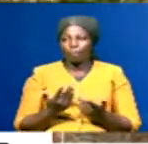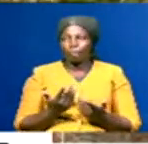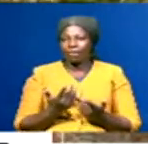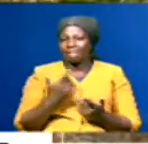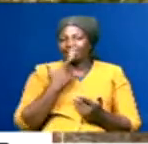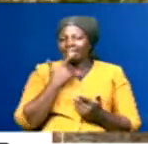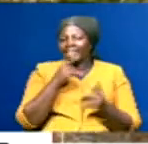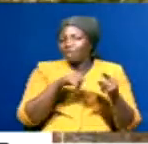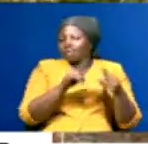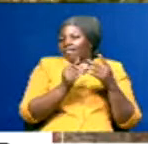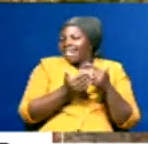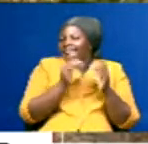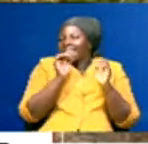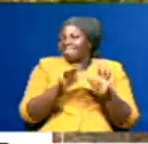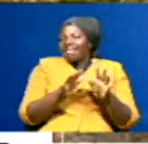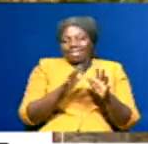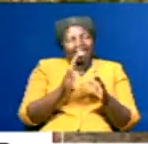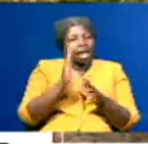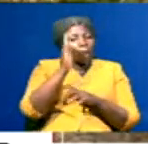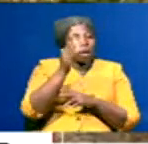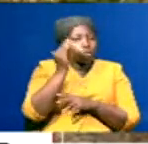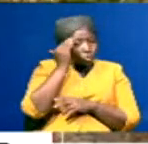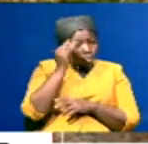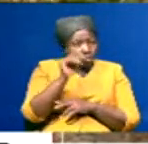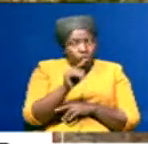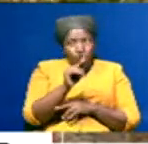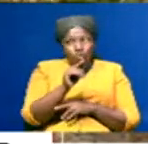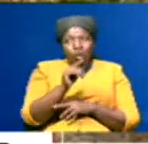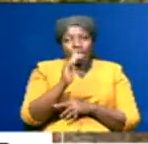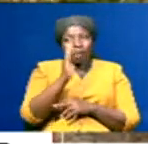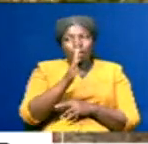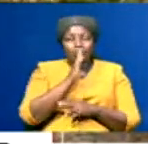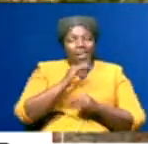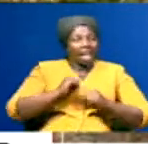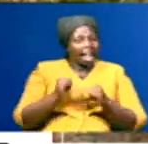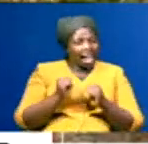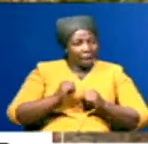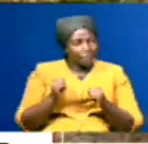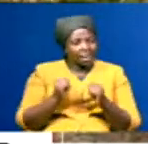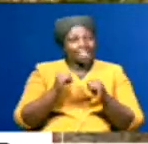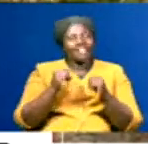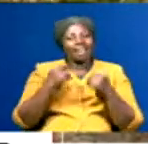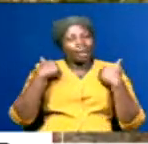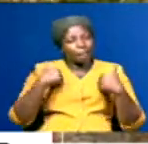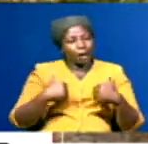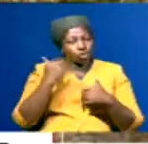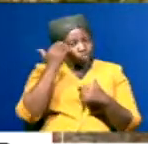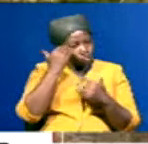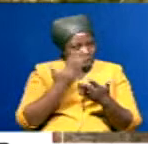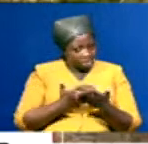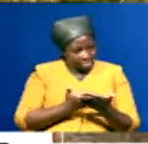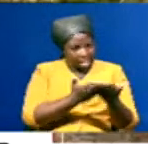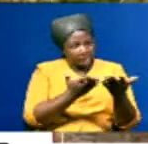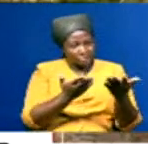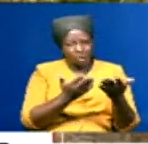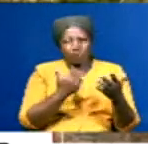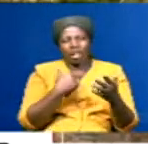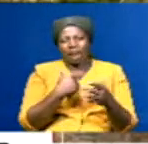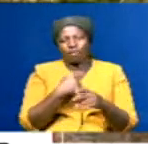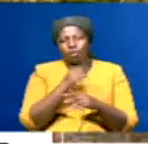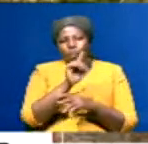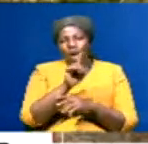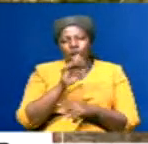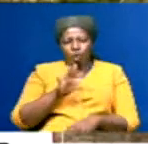care. They will know you. They'll be happy. And I knew them. There was only one